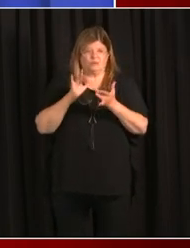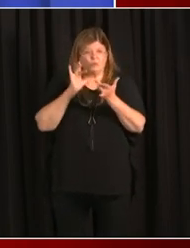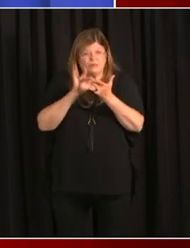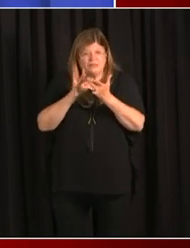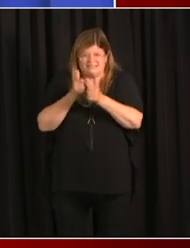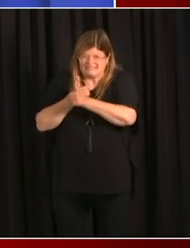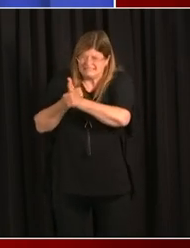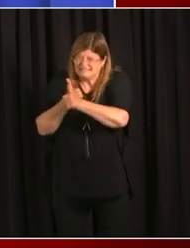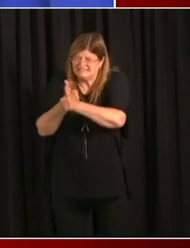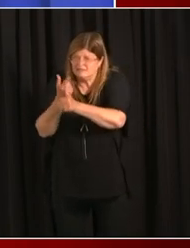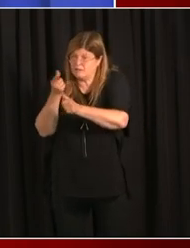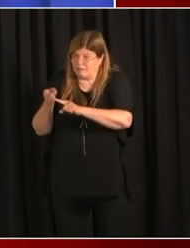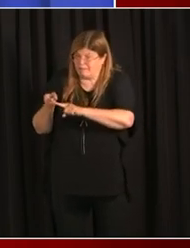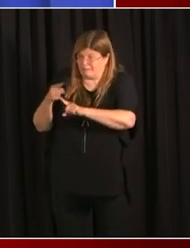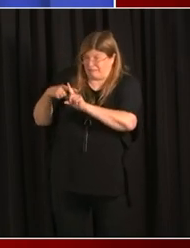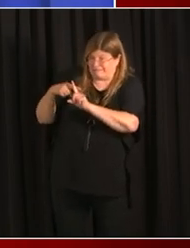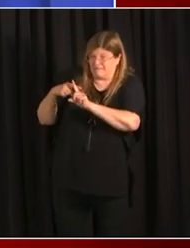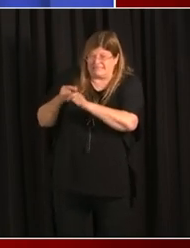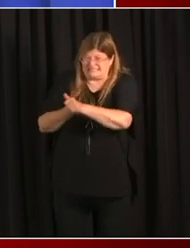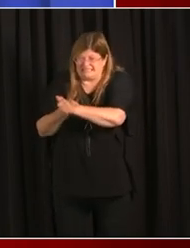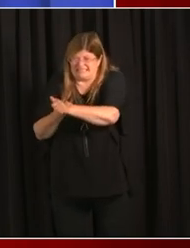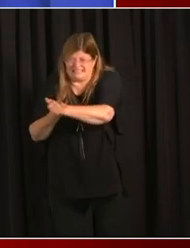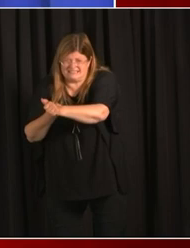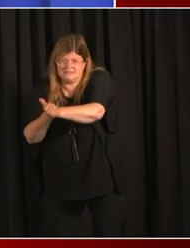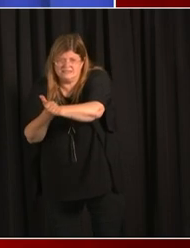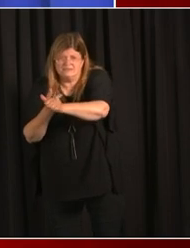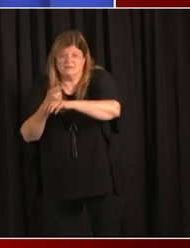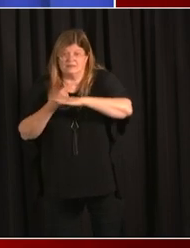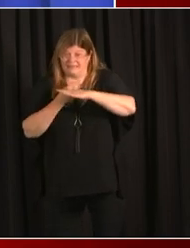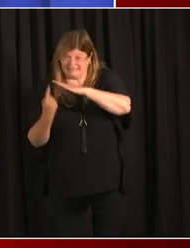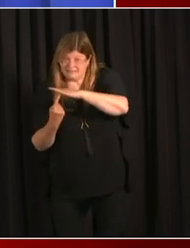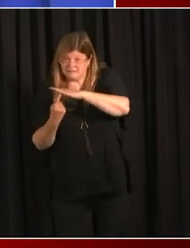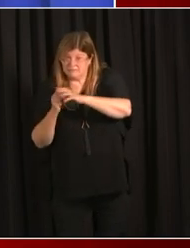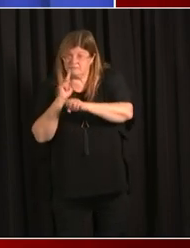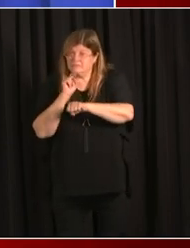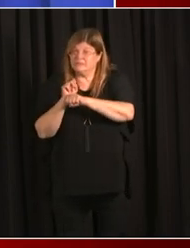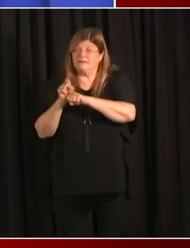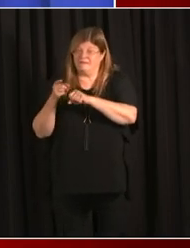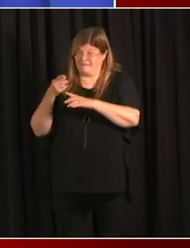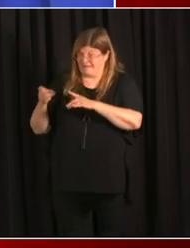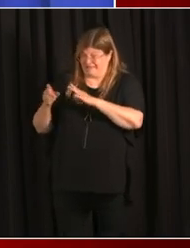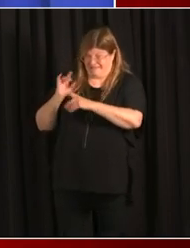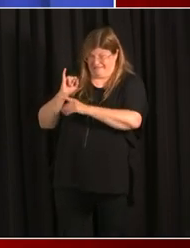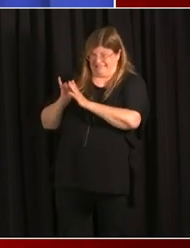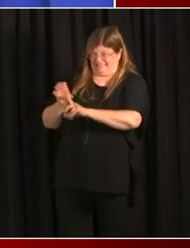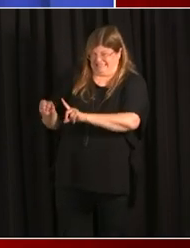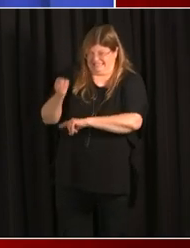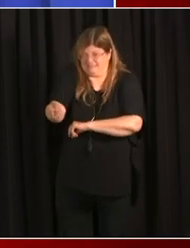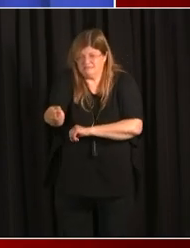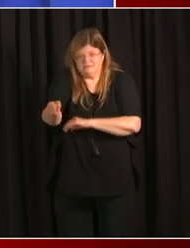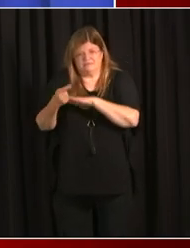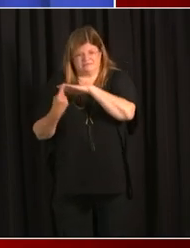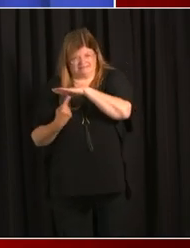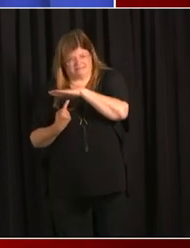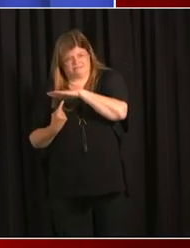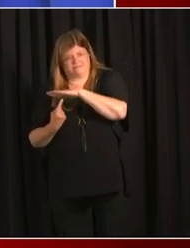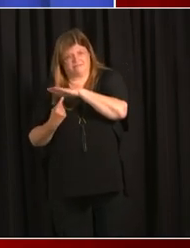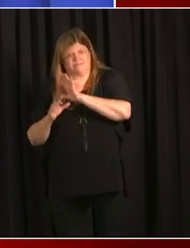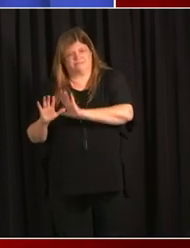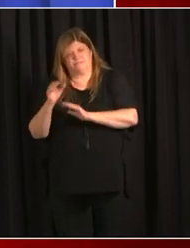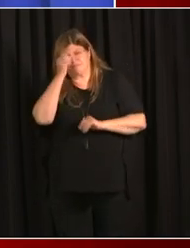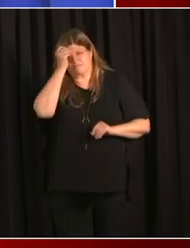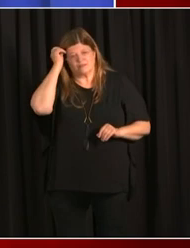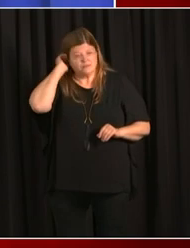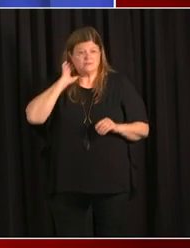people quarantine and isolate after their case has been identified. So we work with them. Given the